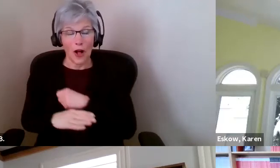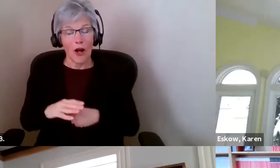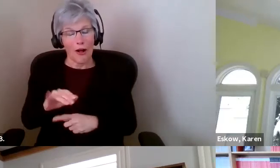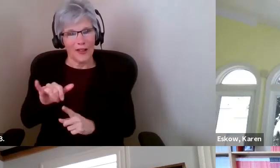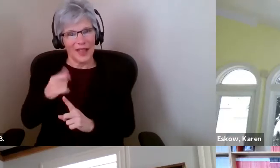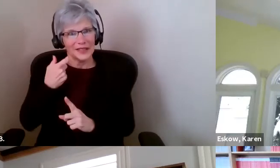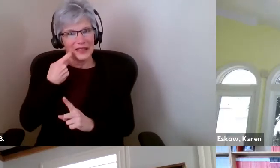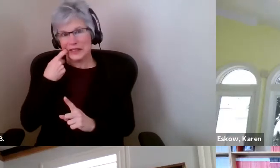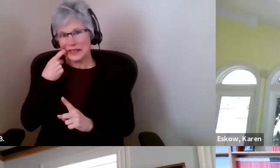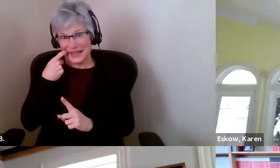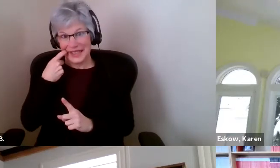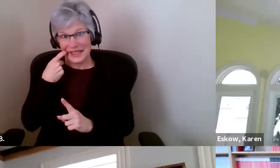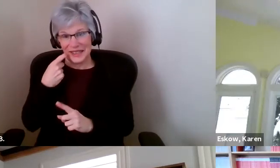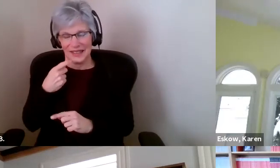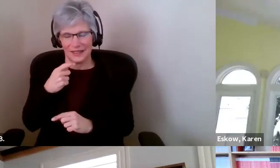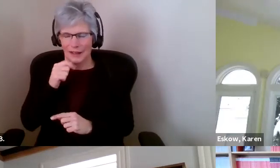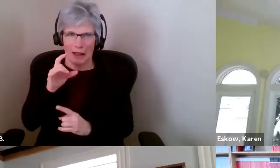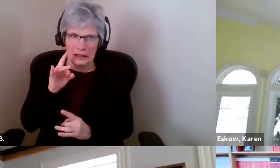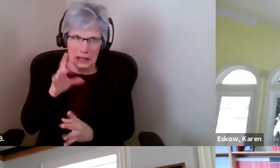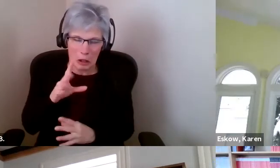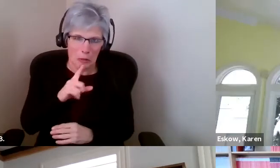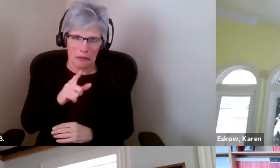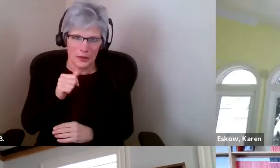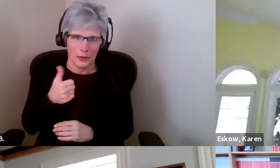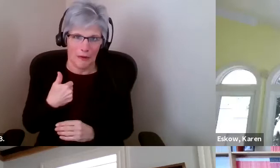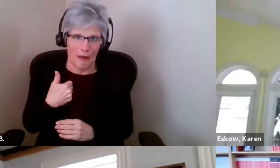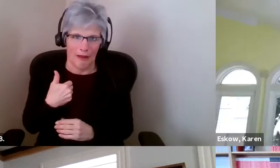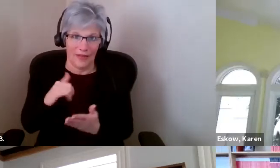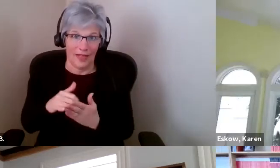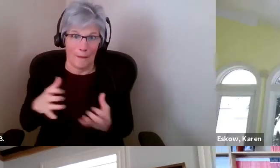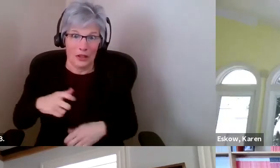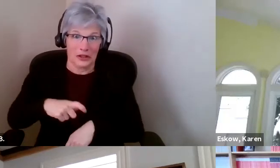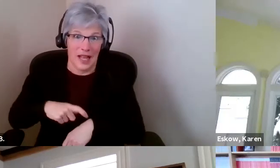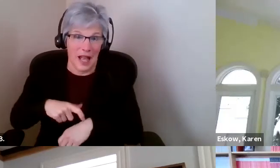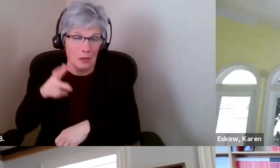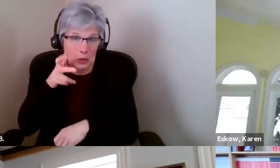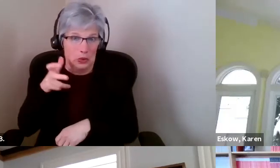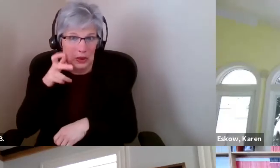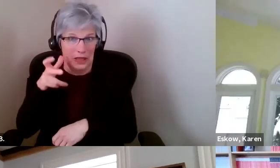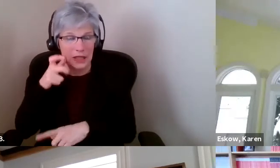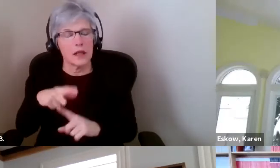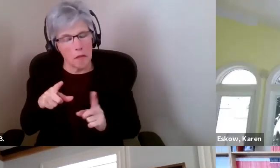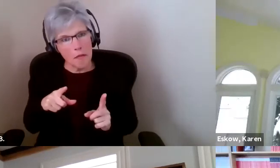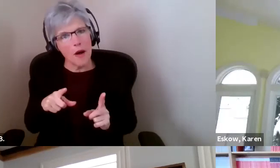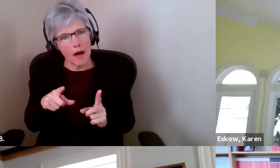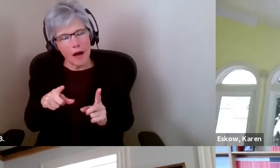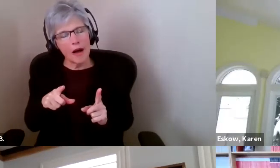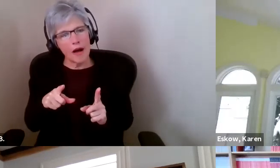not a terrible thing, but I don't have that much time for that kind of addiction. So it does really